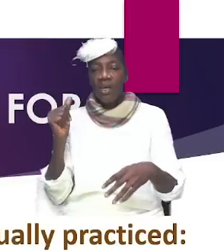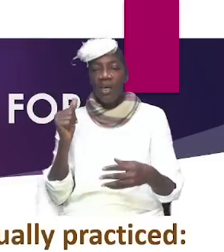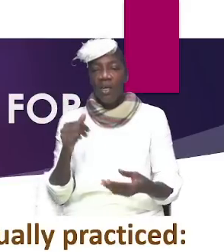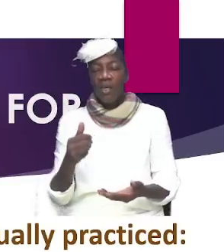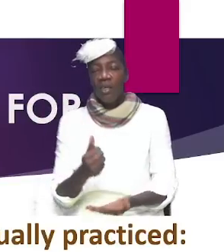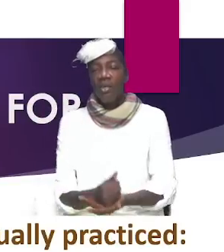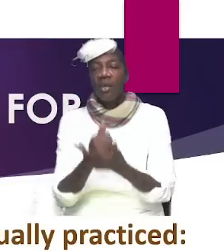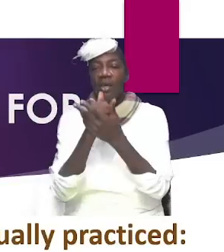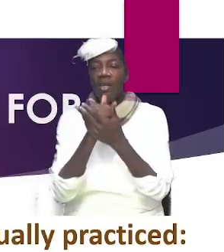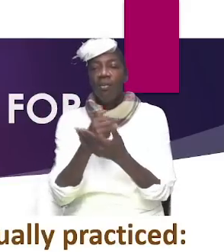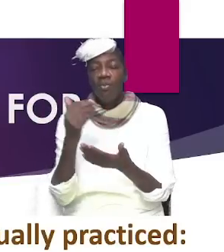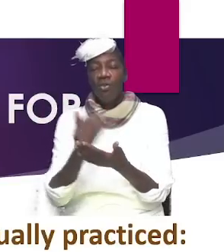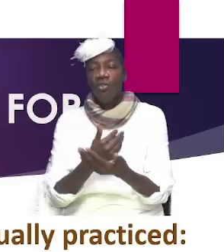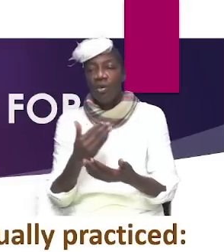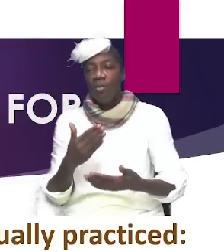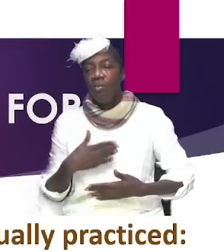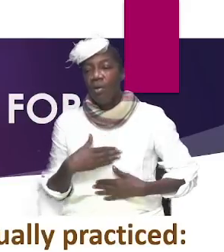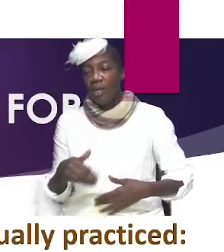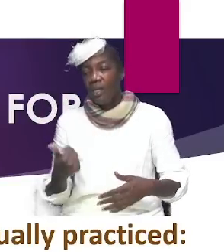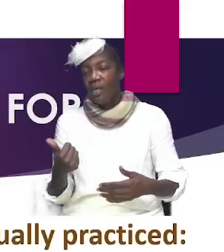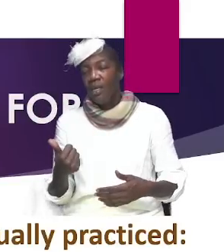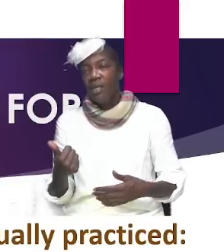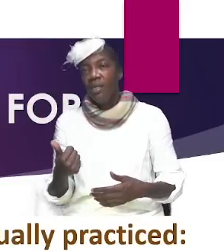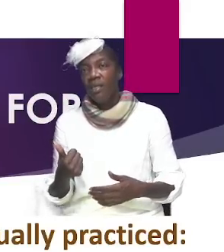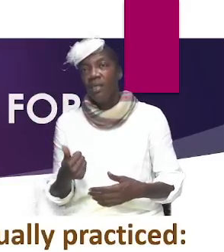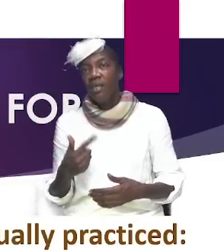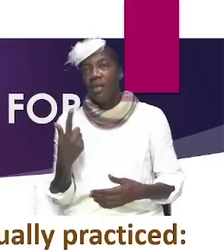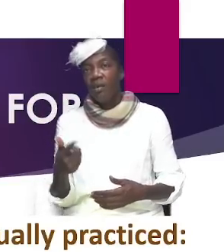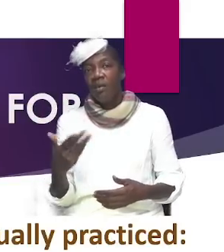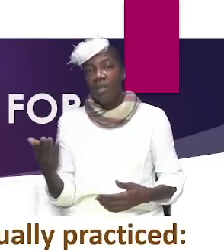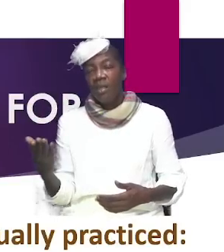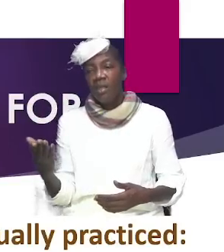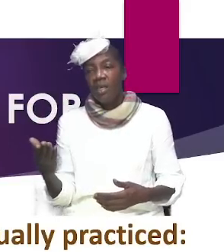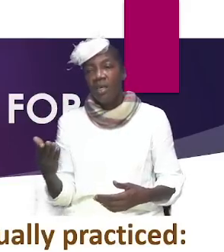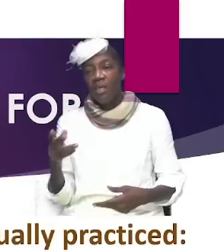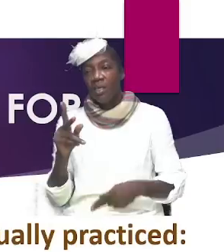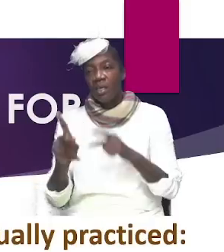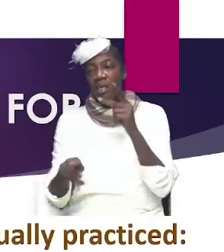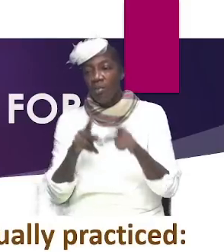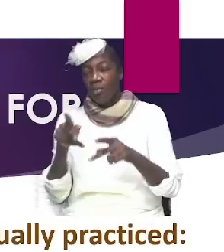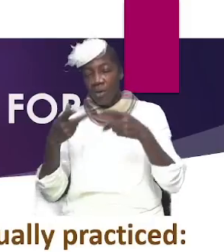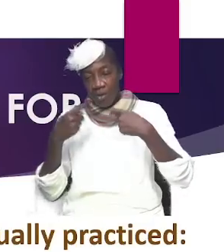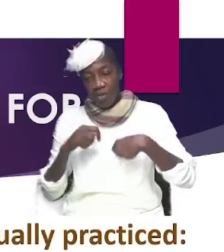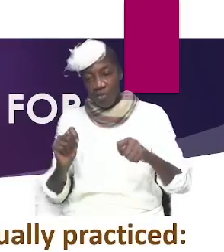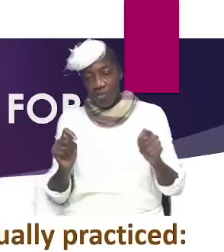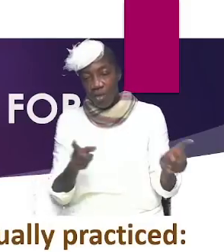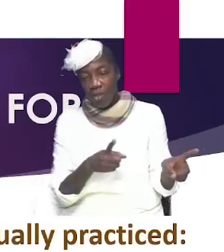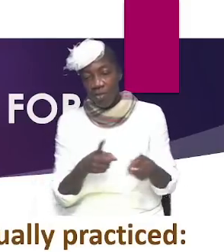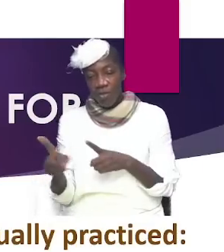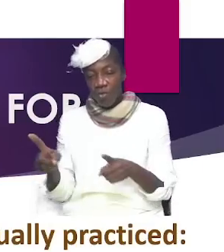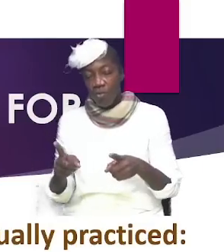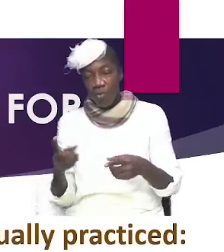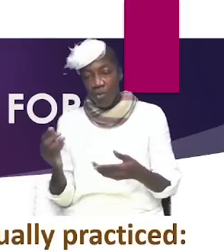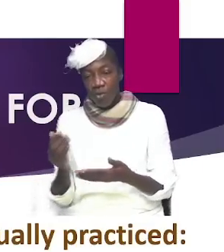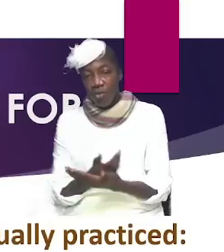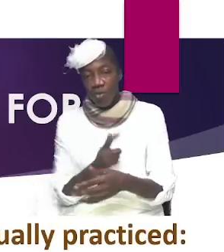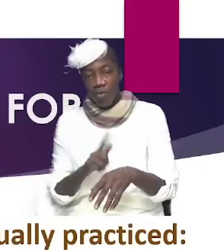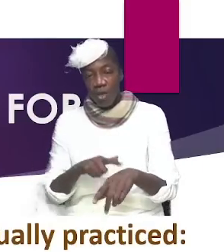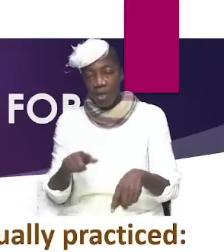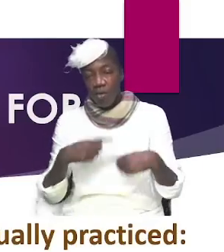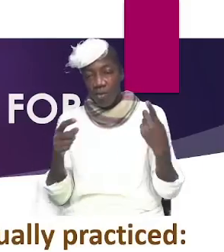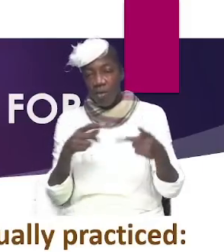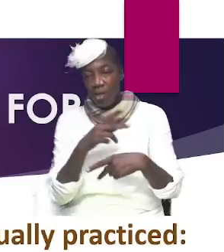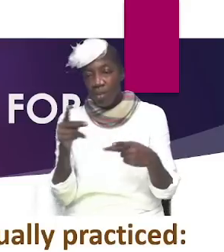help somebody else. And it's one of the things that personally I try to do, and I know folks try. Sometimes you go to the place to buy a patty, you might see some